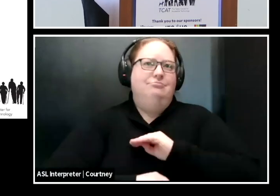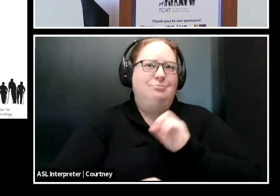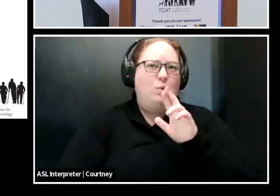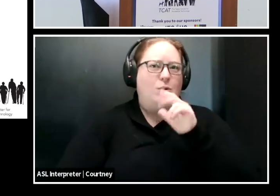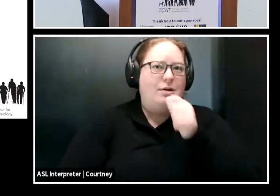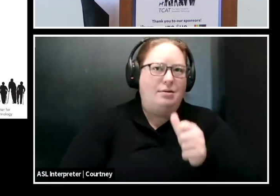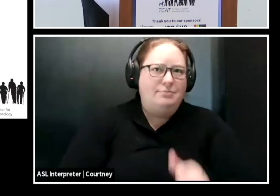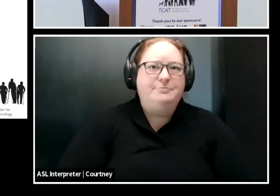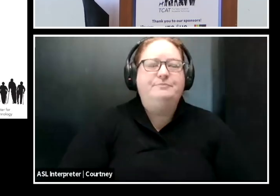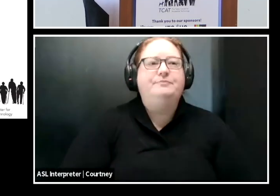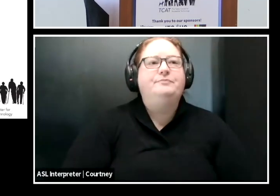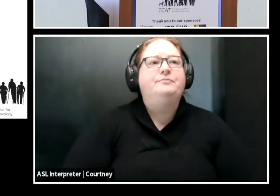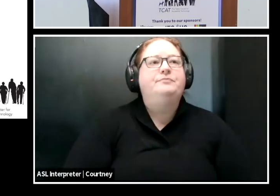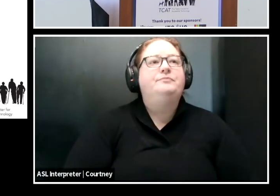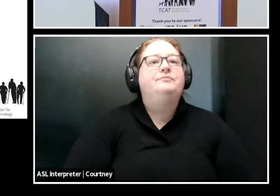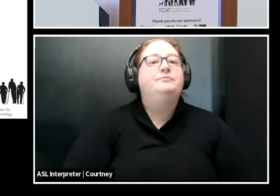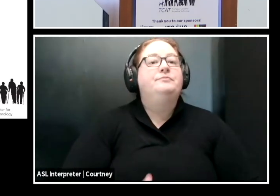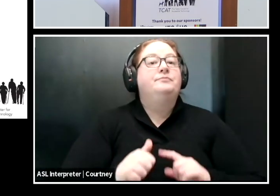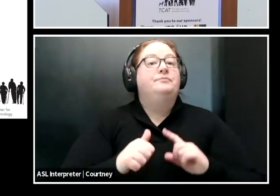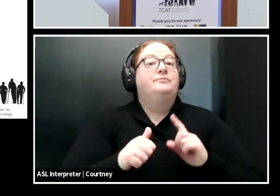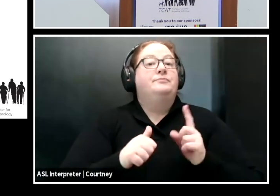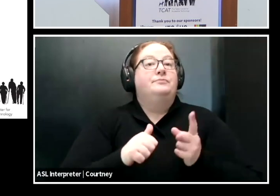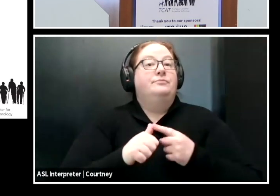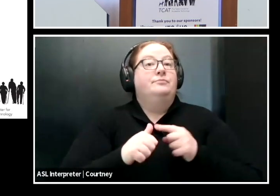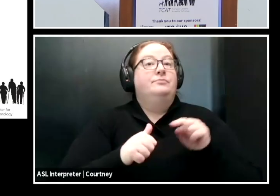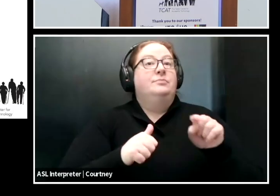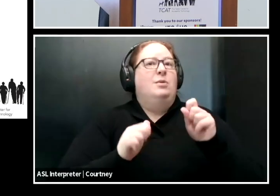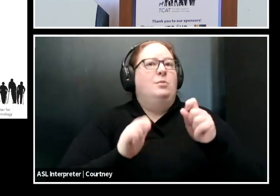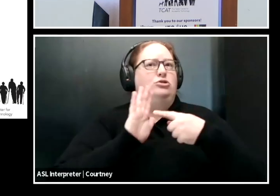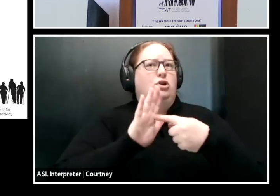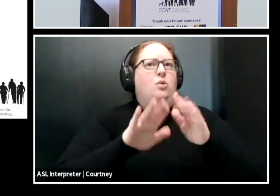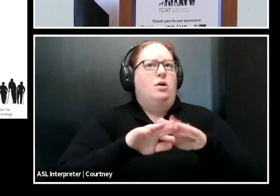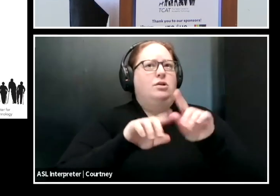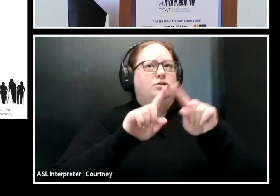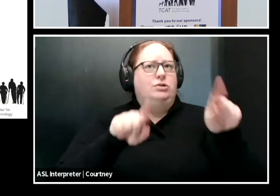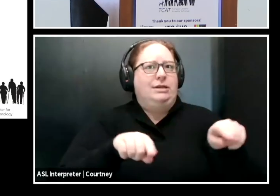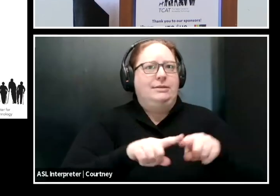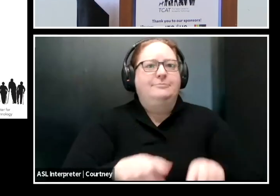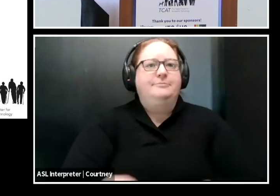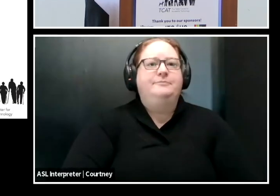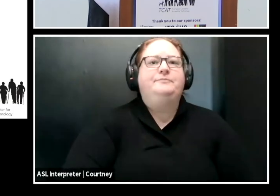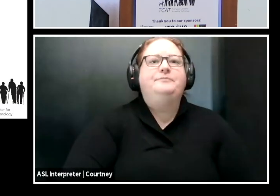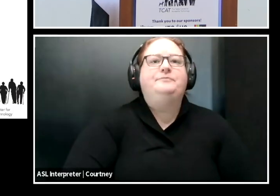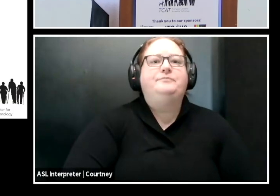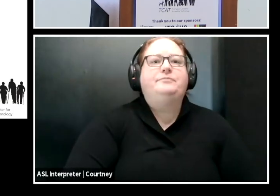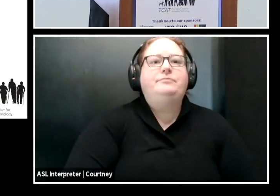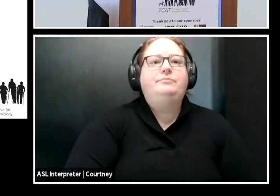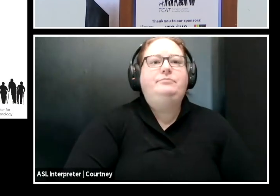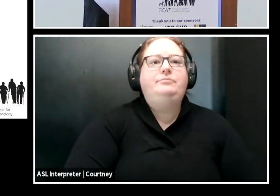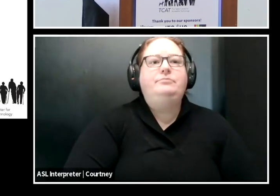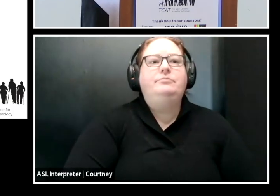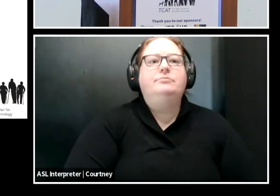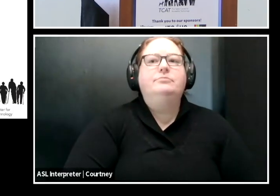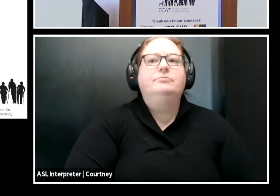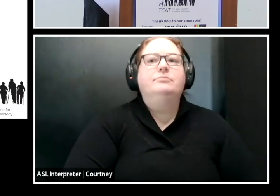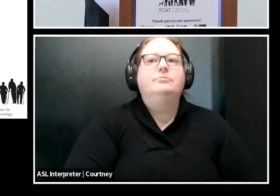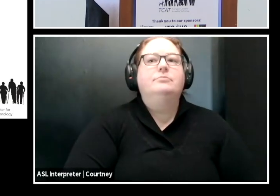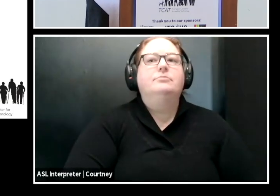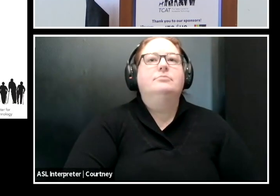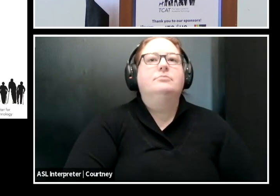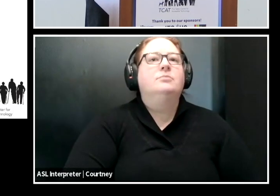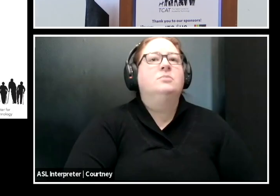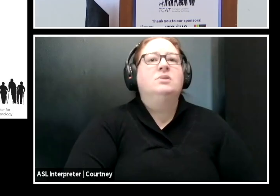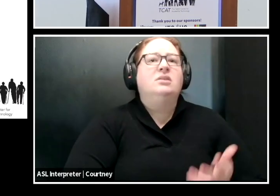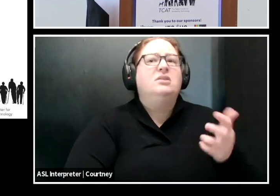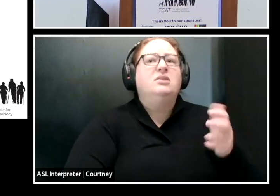first step, and this part I'm going to show on screen, you're welcome to follow along on your device if you want, but